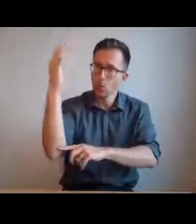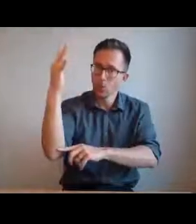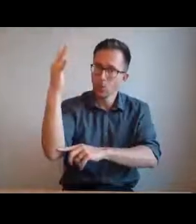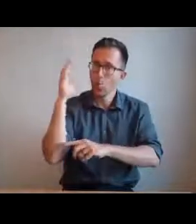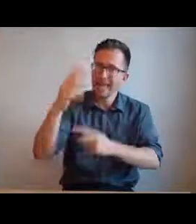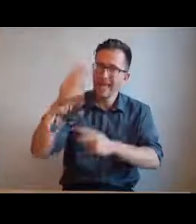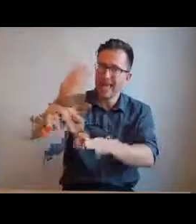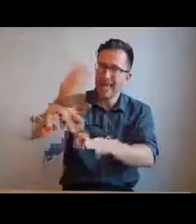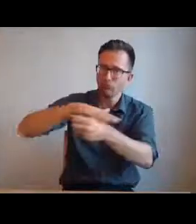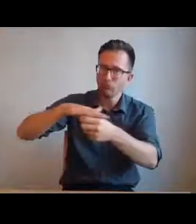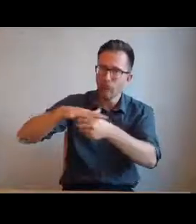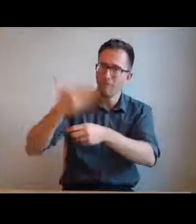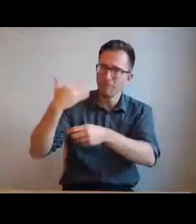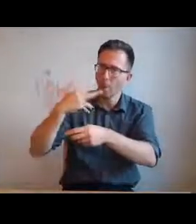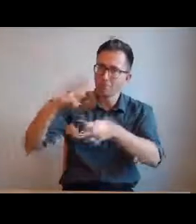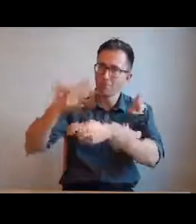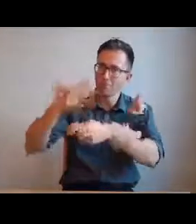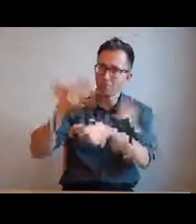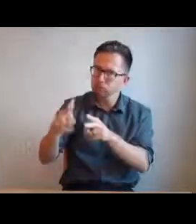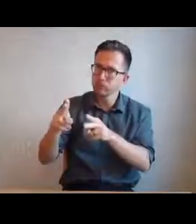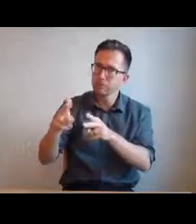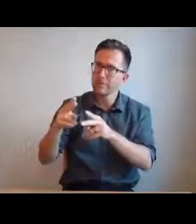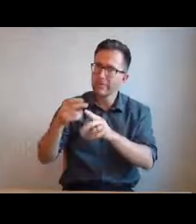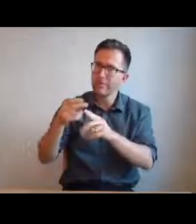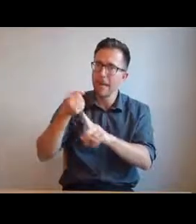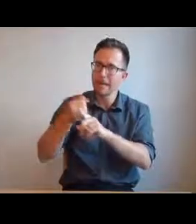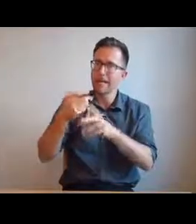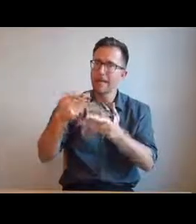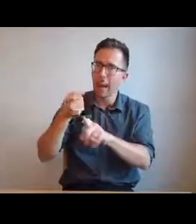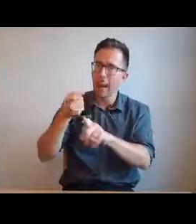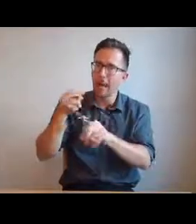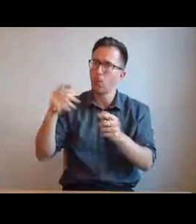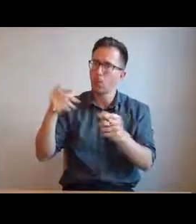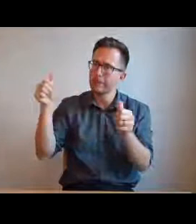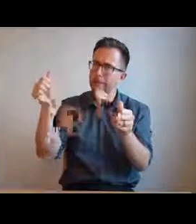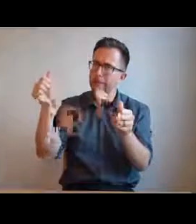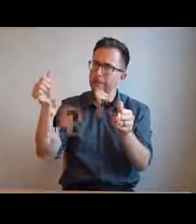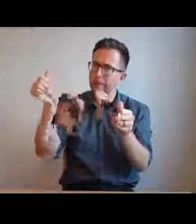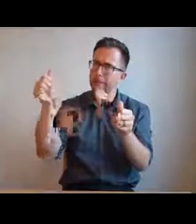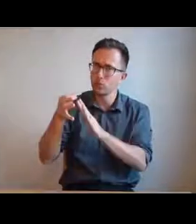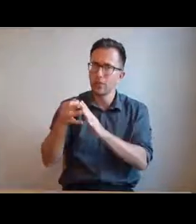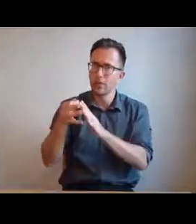particularly in the areas around the M2 and A2 junction.